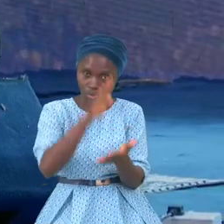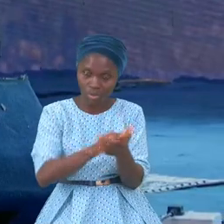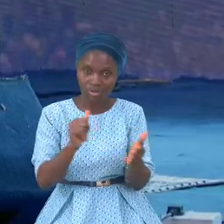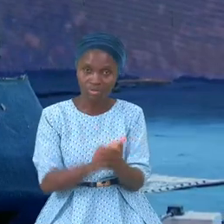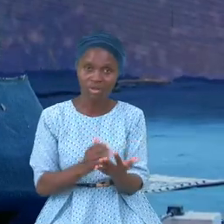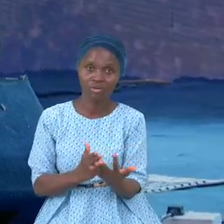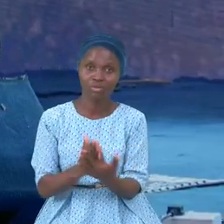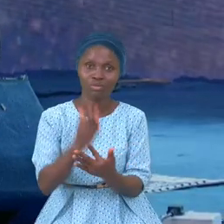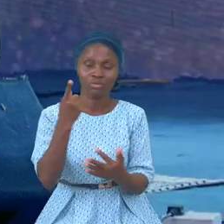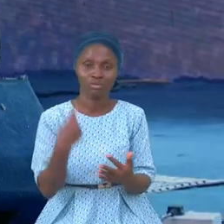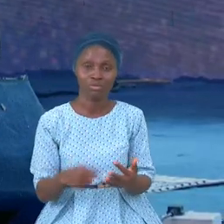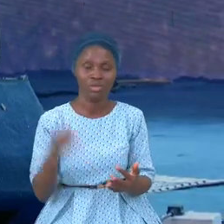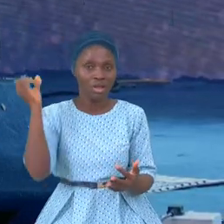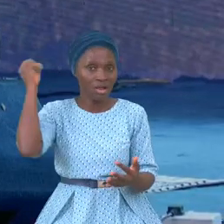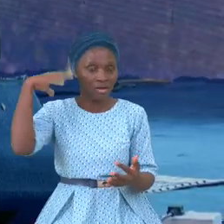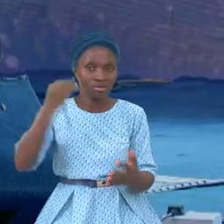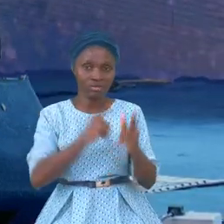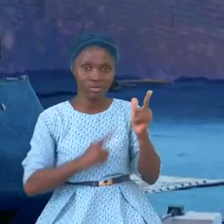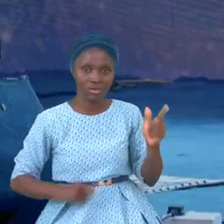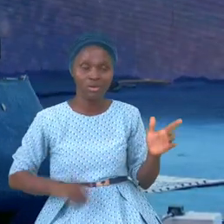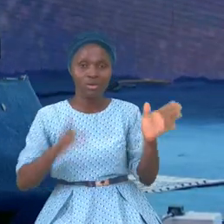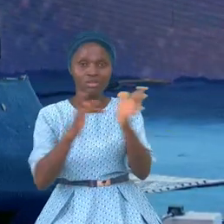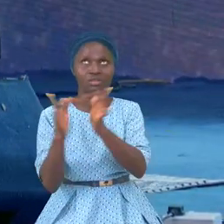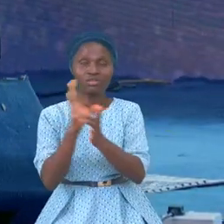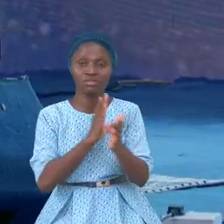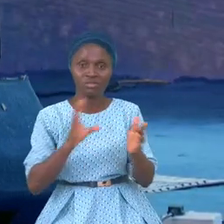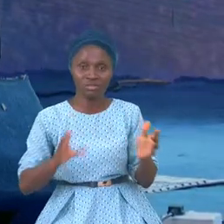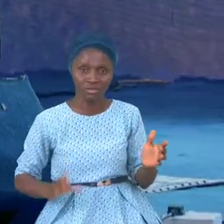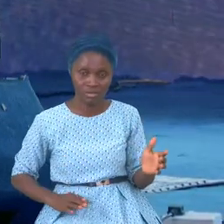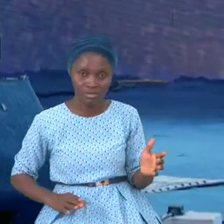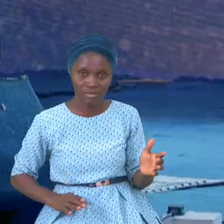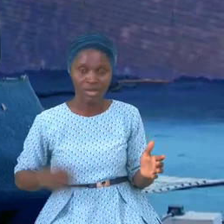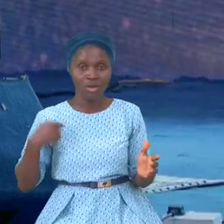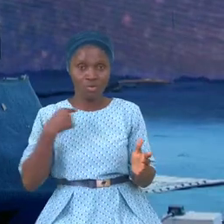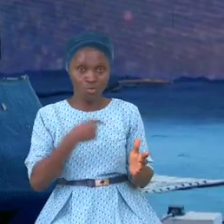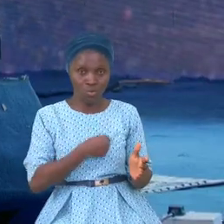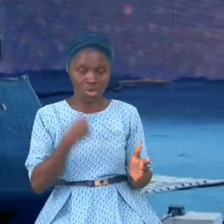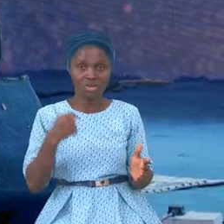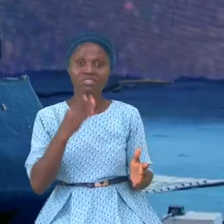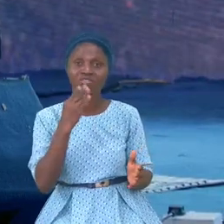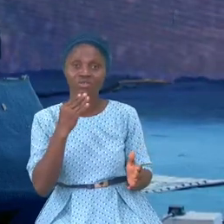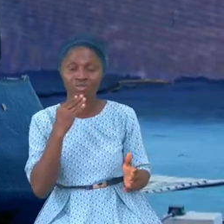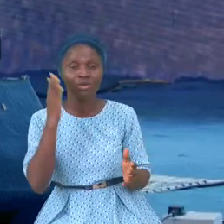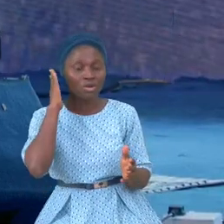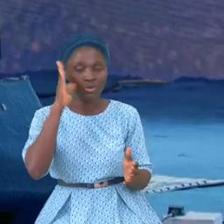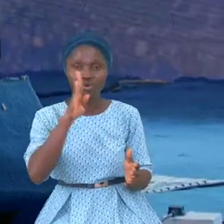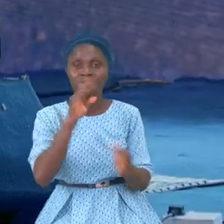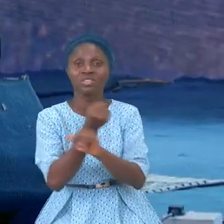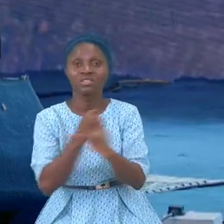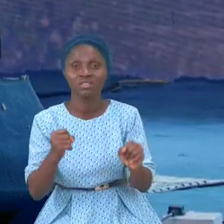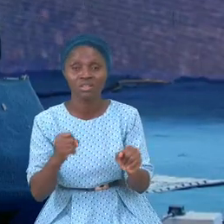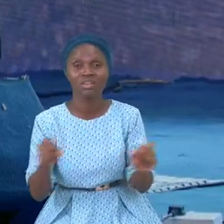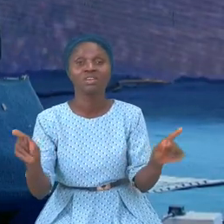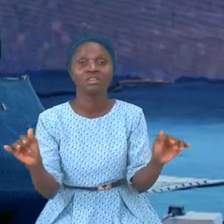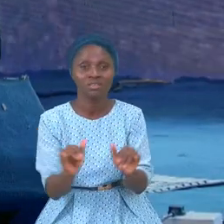we, the Jews, shall be saved, even as they, the Gentiles, the